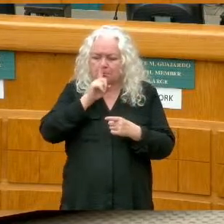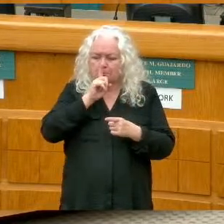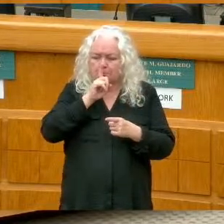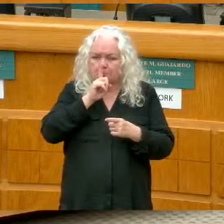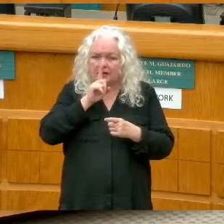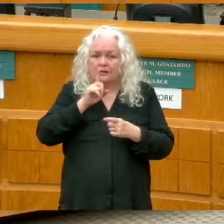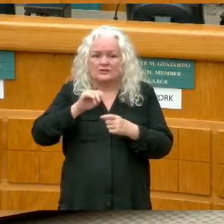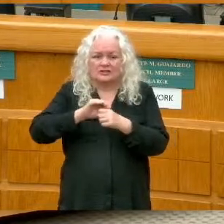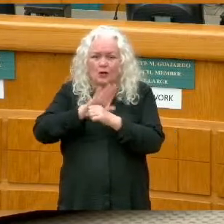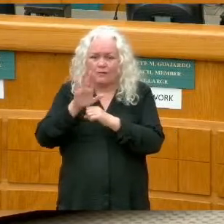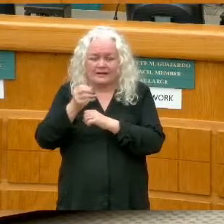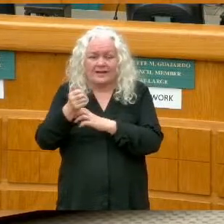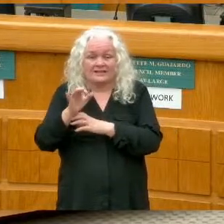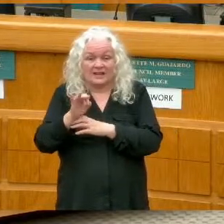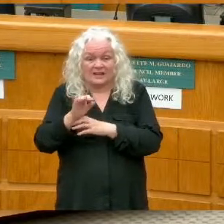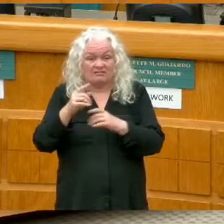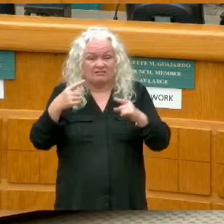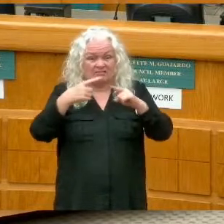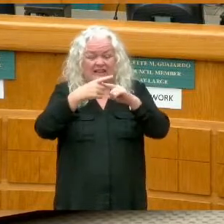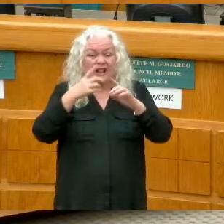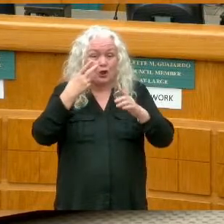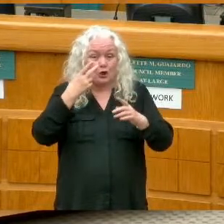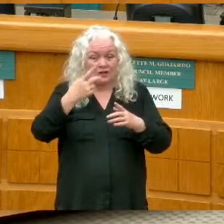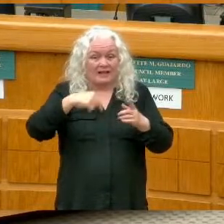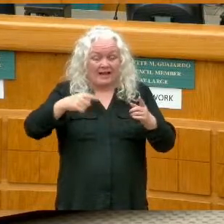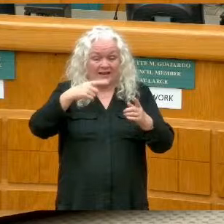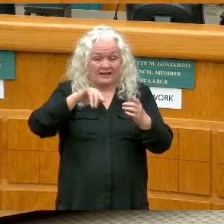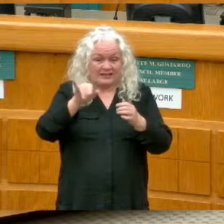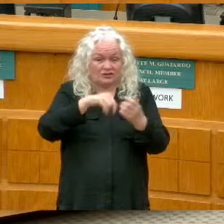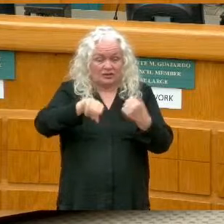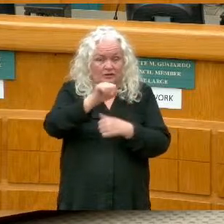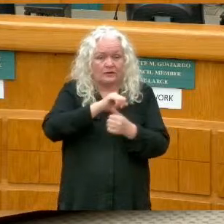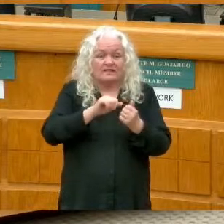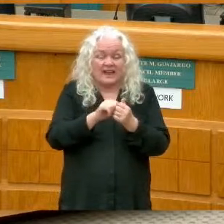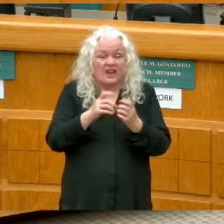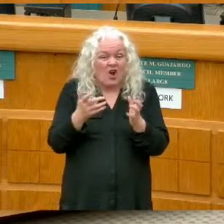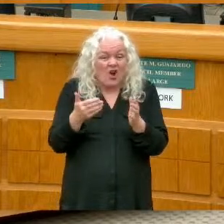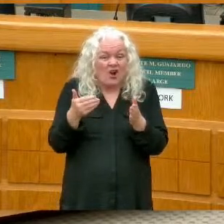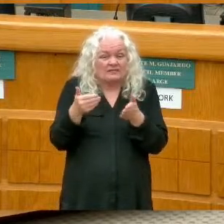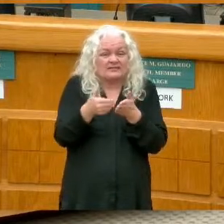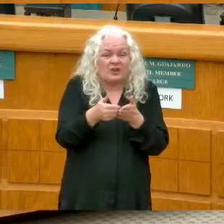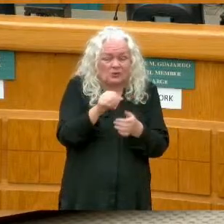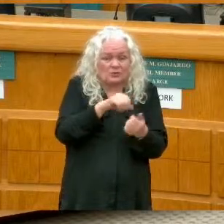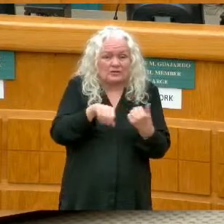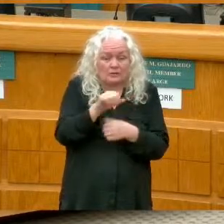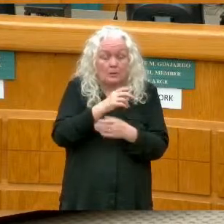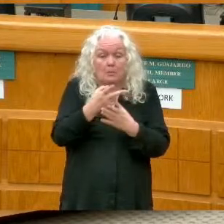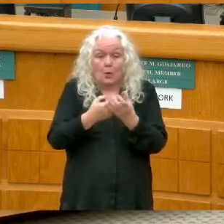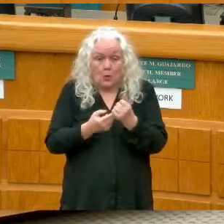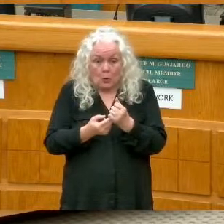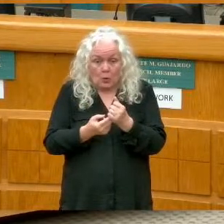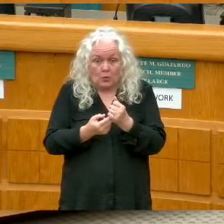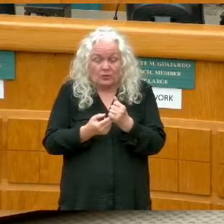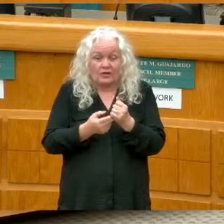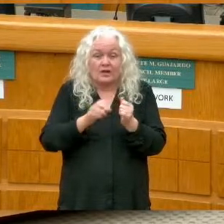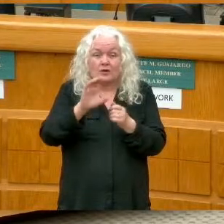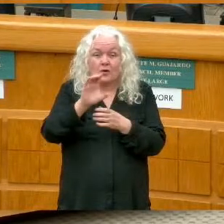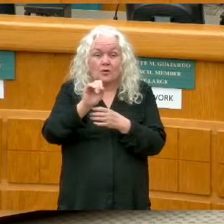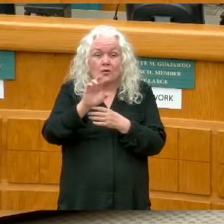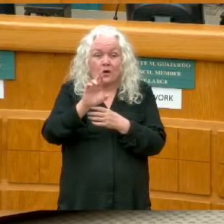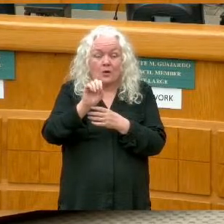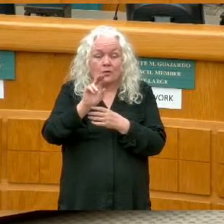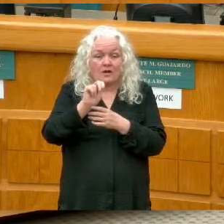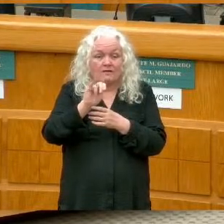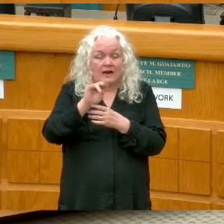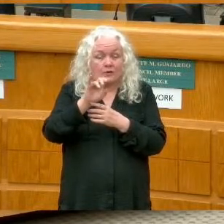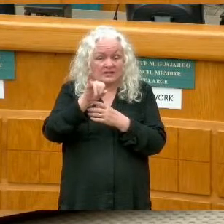COVID-19, which can easily happen. These viruses are cousins to each other. They are both coronaviruses.